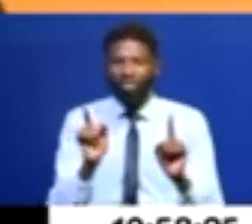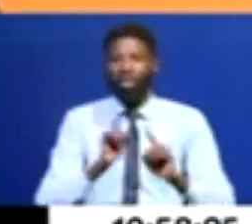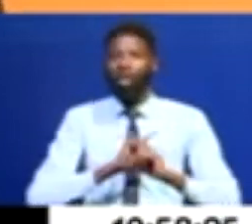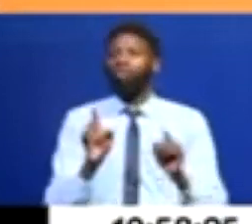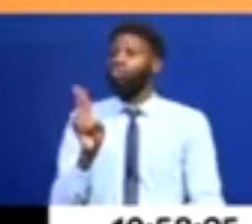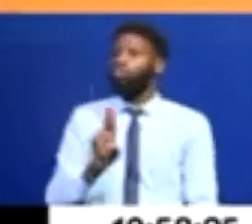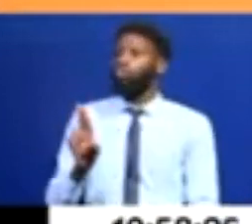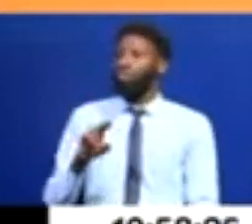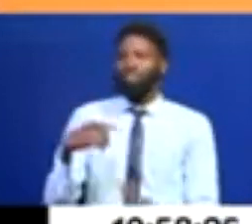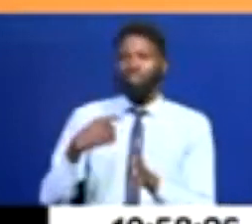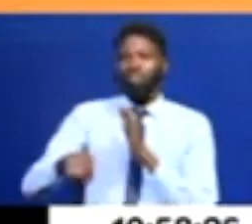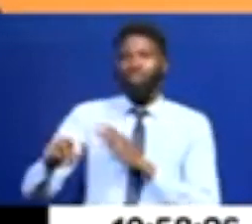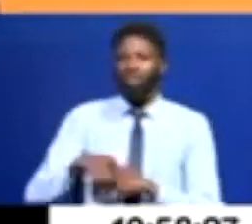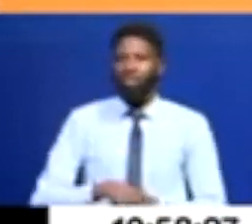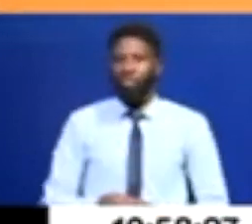used the tax,